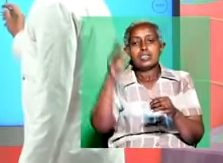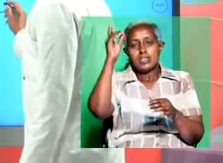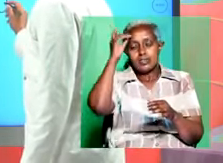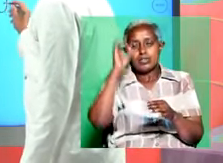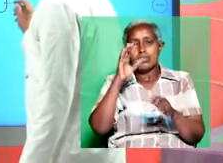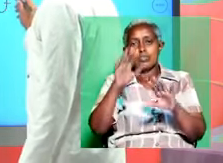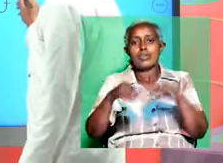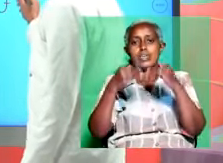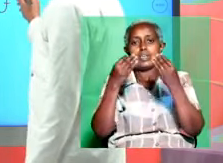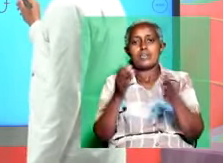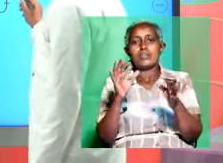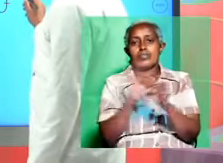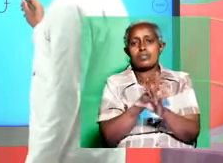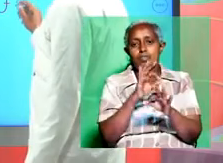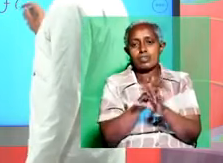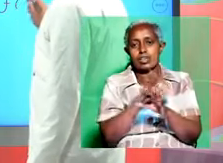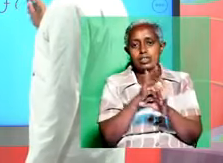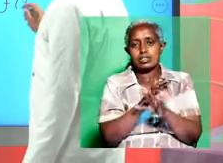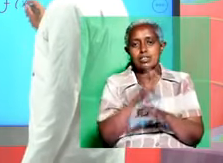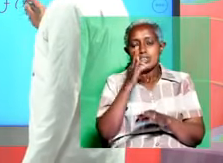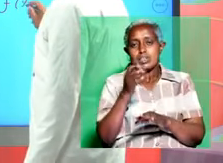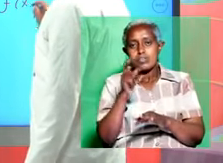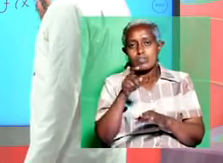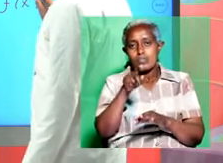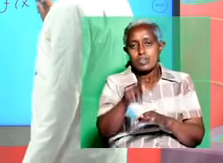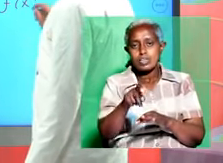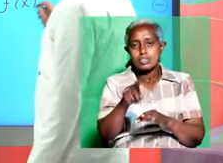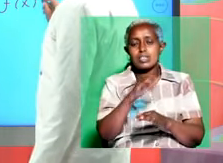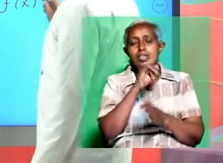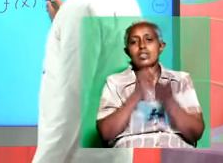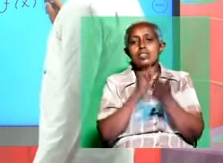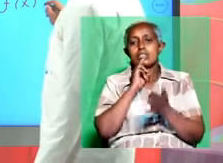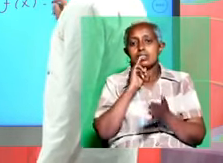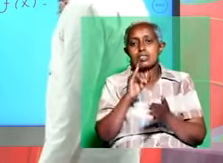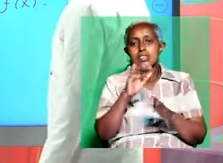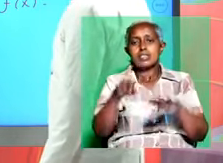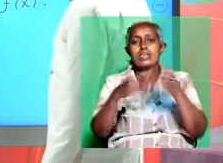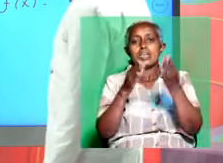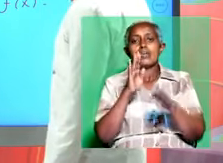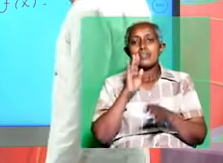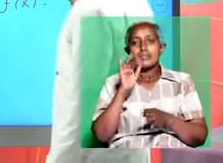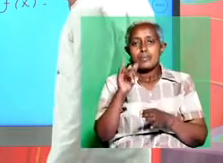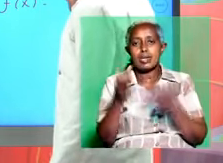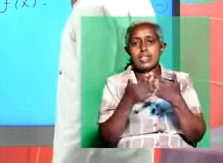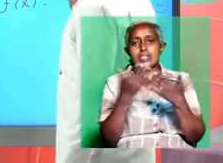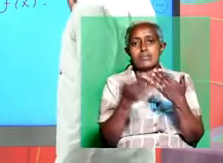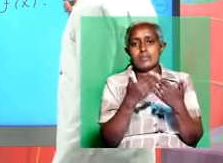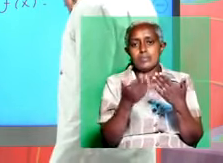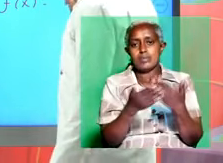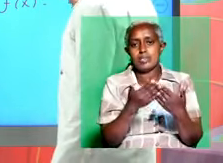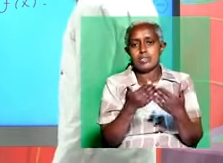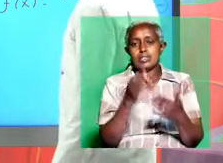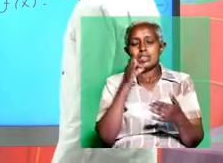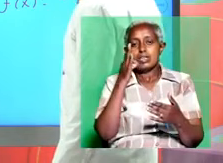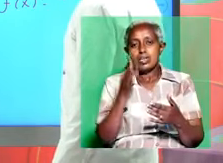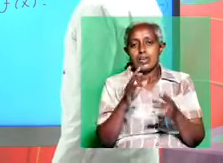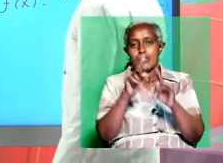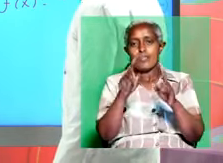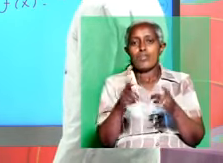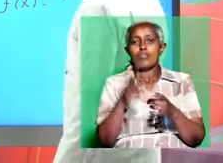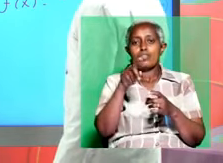given function, f of x, it is given by simply it is f